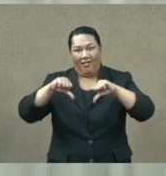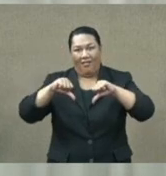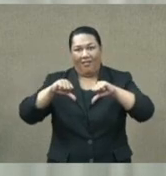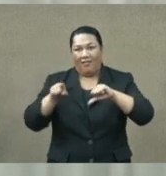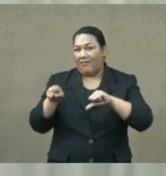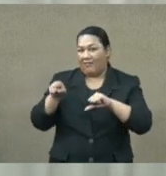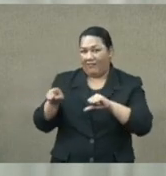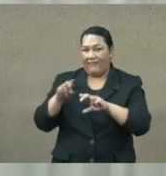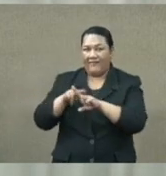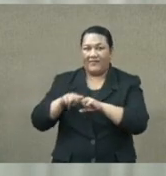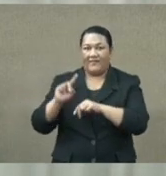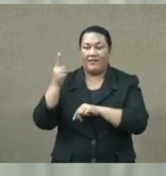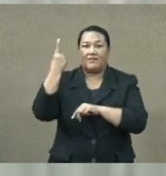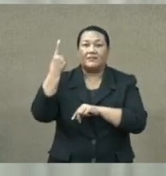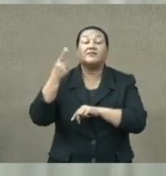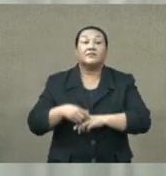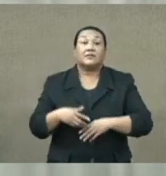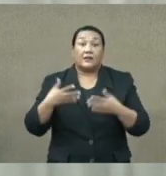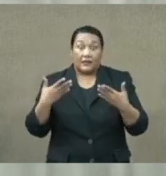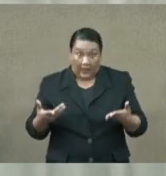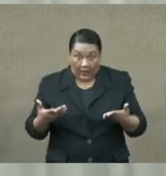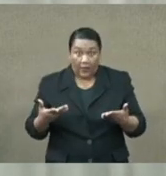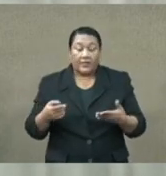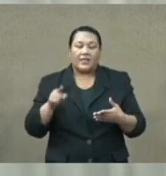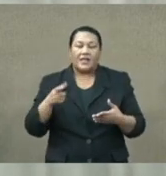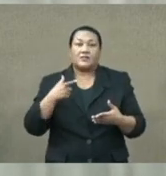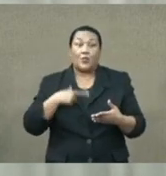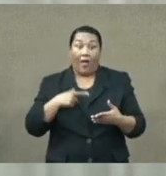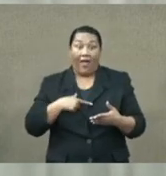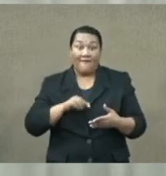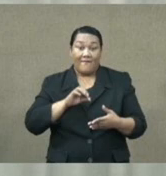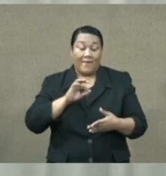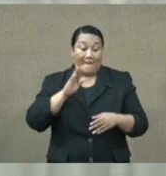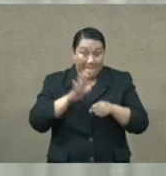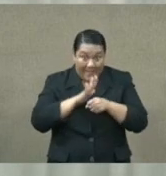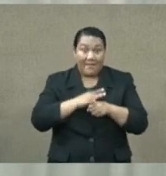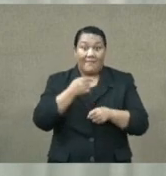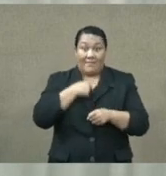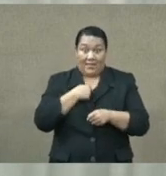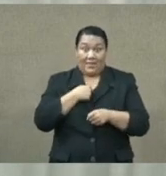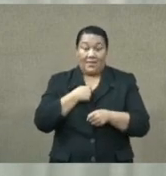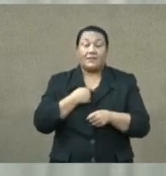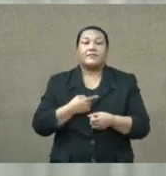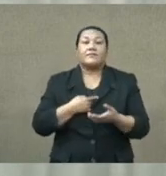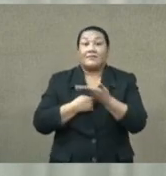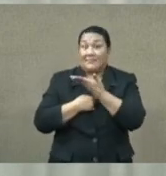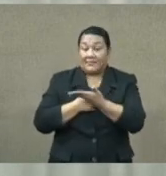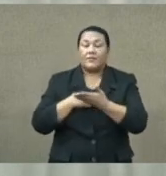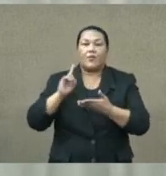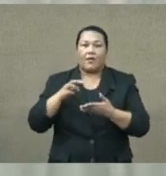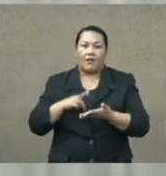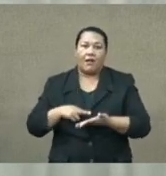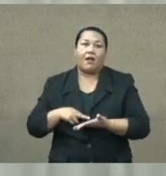prompted me to address you this afternoon, responding to his remarks. Some